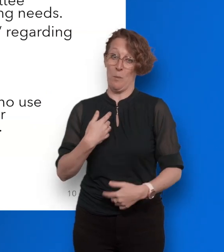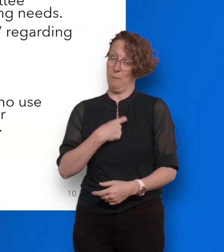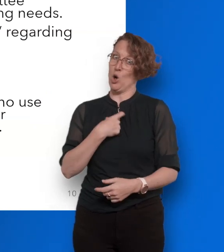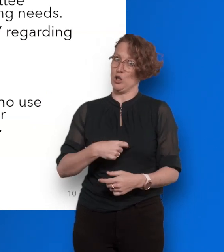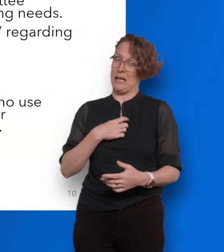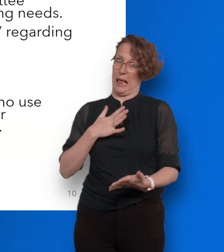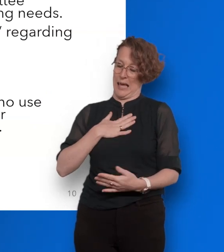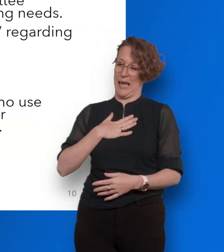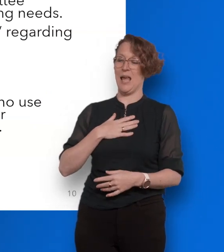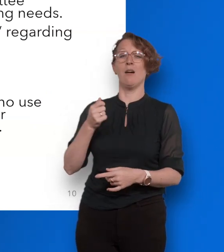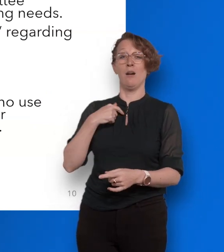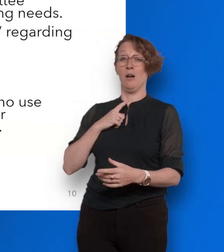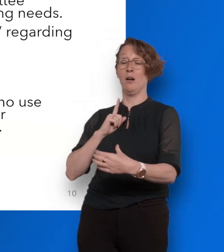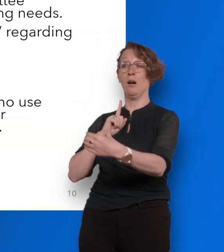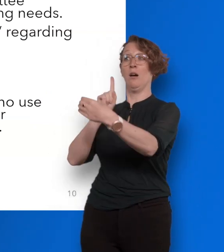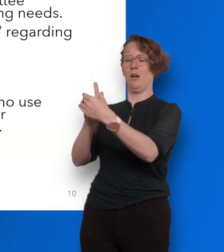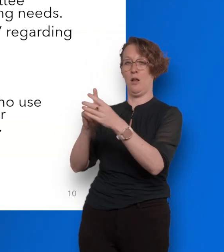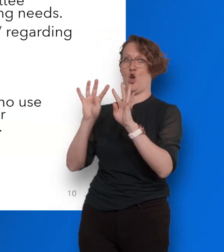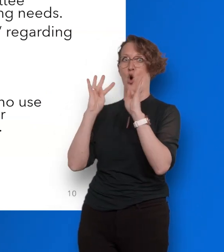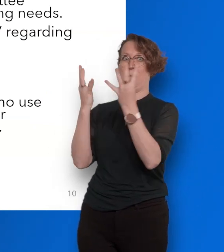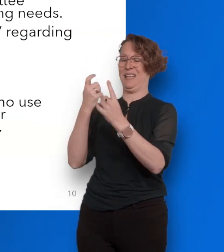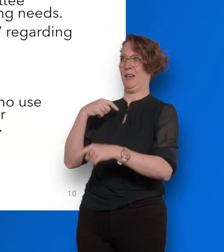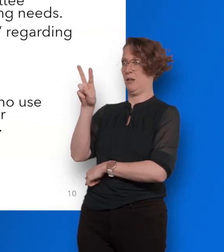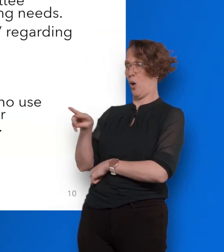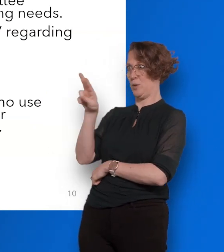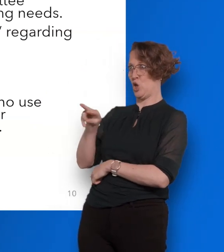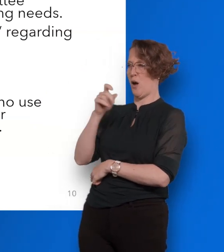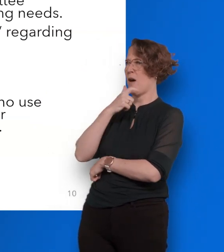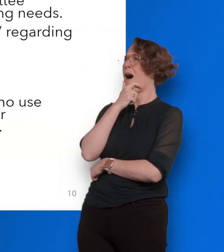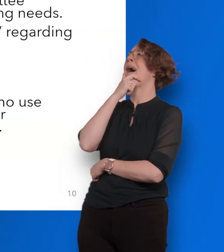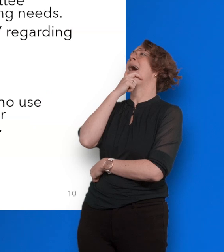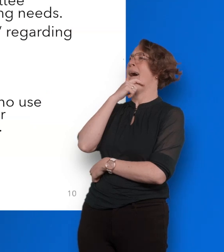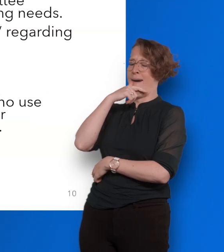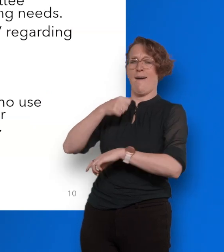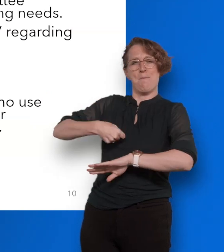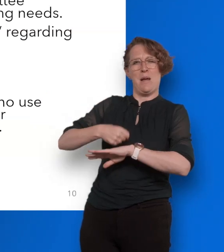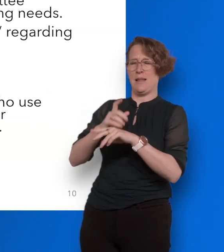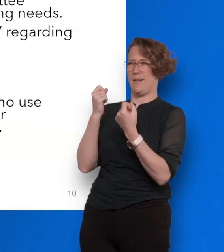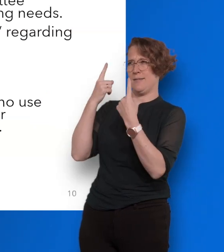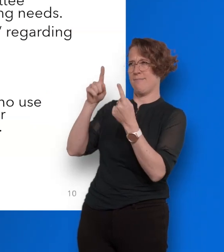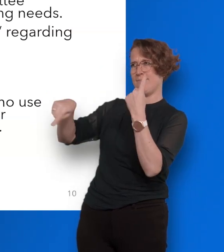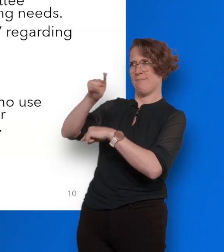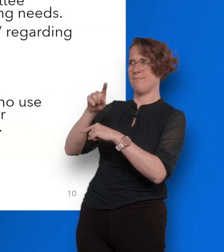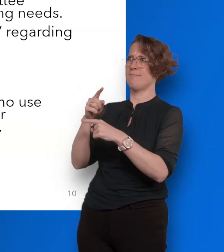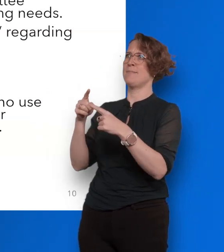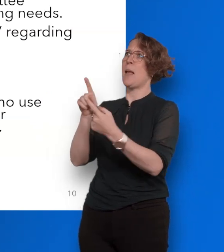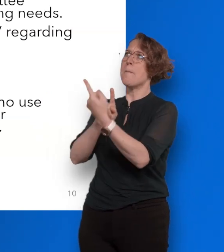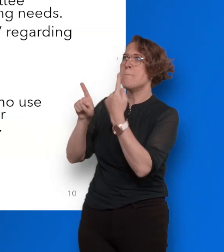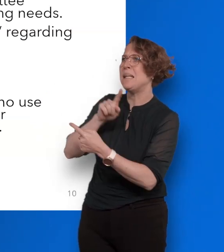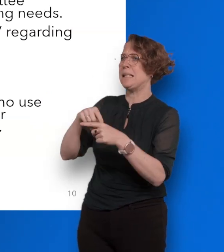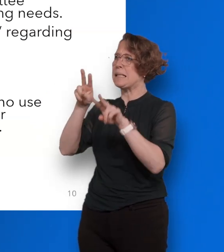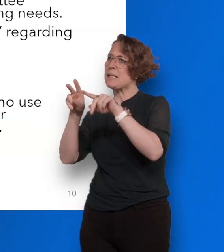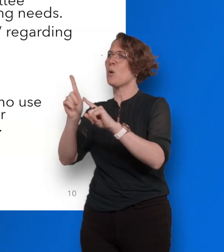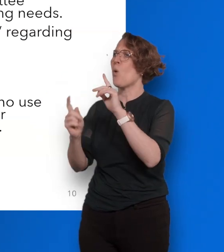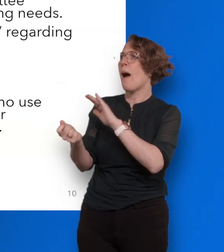for me personally as well. So I got to observe quite a wide range of committee members to get a baseline understanding of what the committee meetings and discussions and